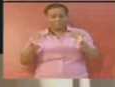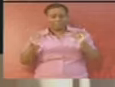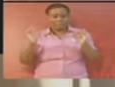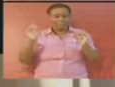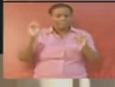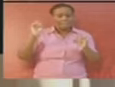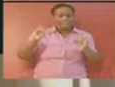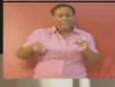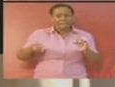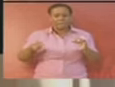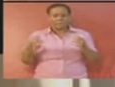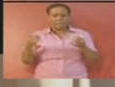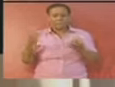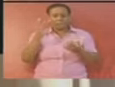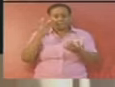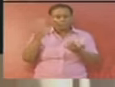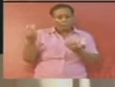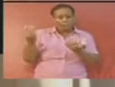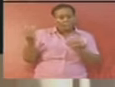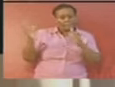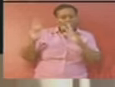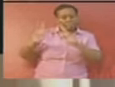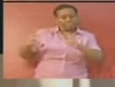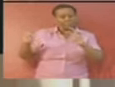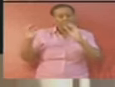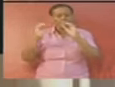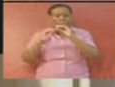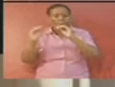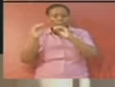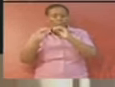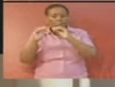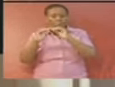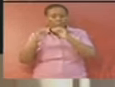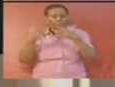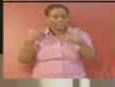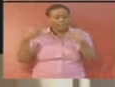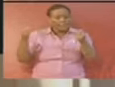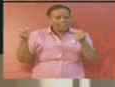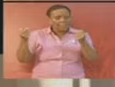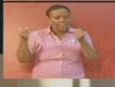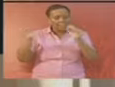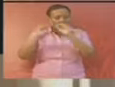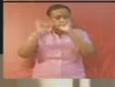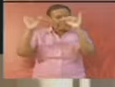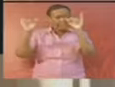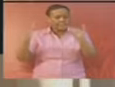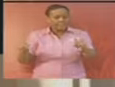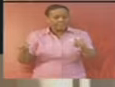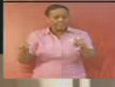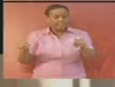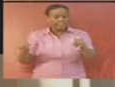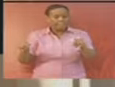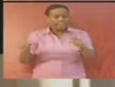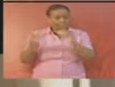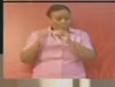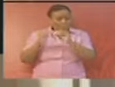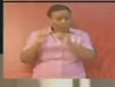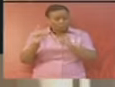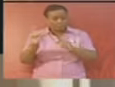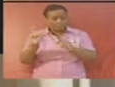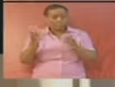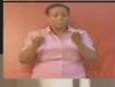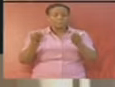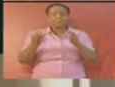the administration of doses? For example, we also have the issue of the pushback